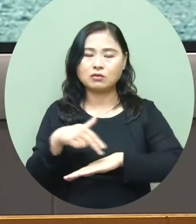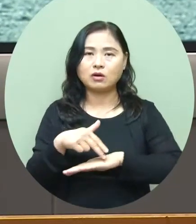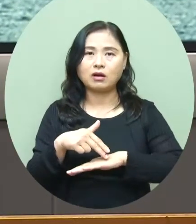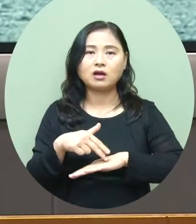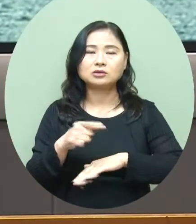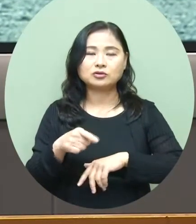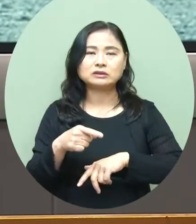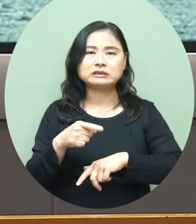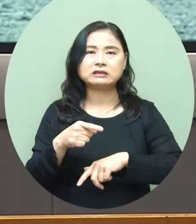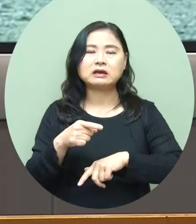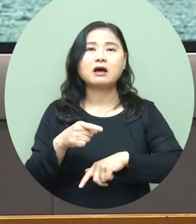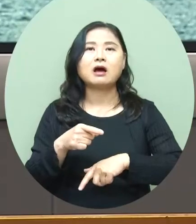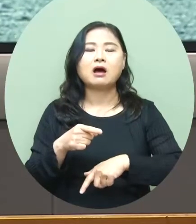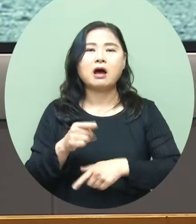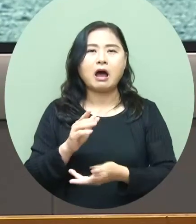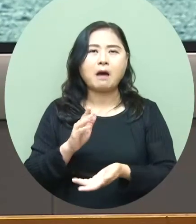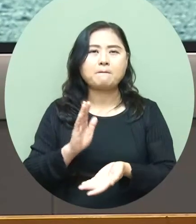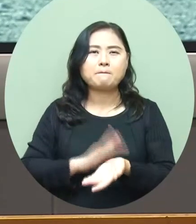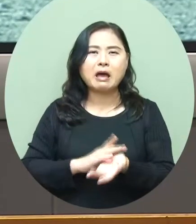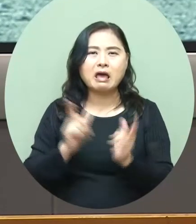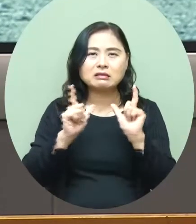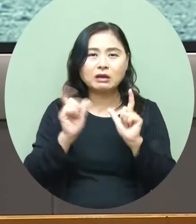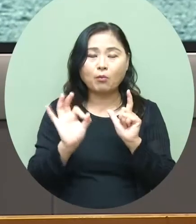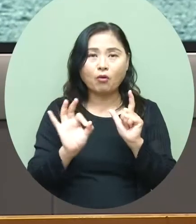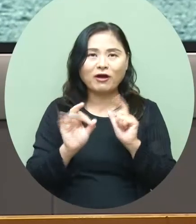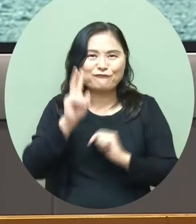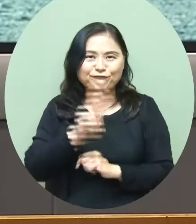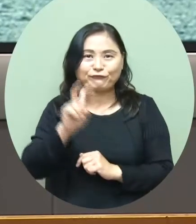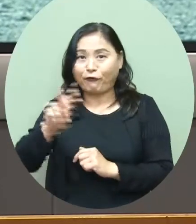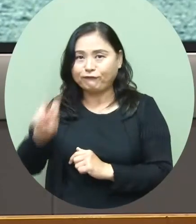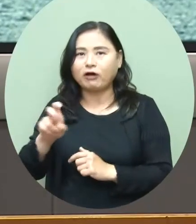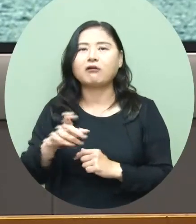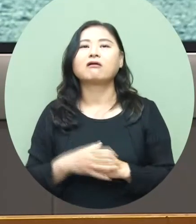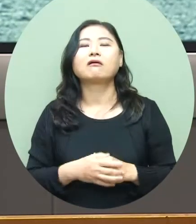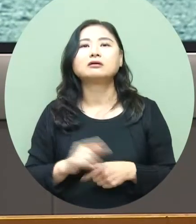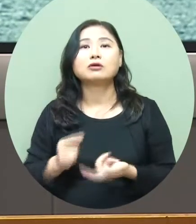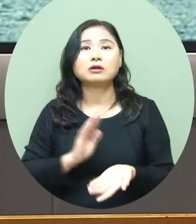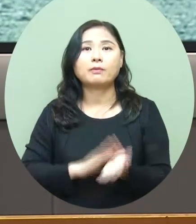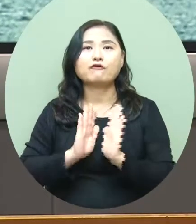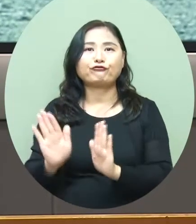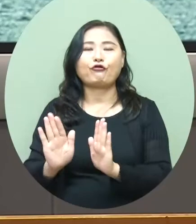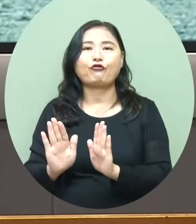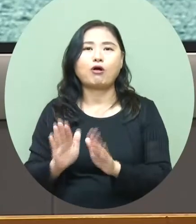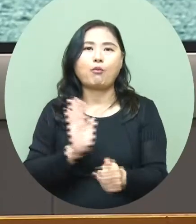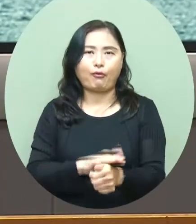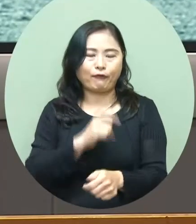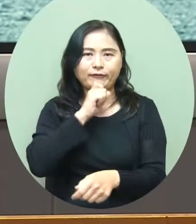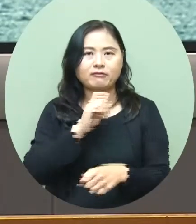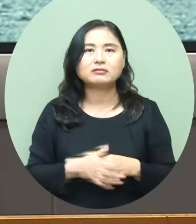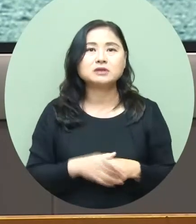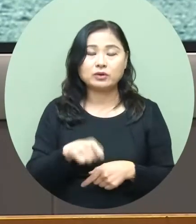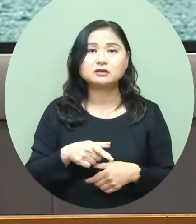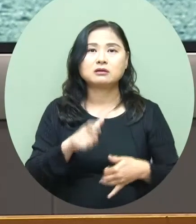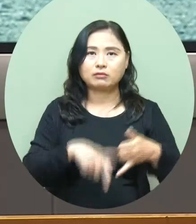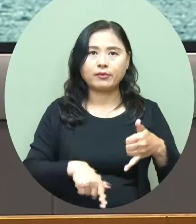But through the 3-day RT testing exercise, we have uncovered carriers that would otherwise have remained